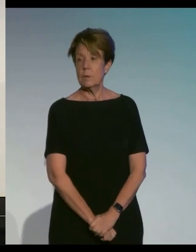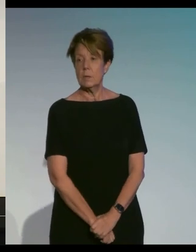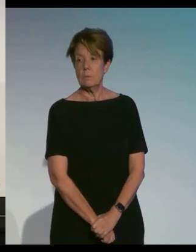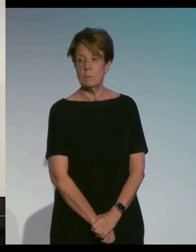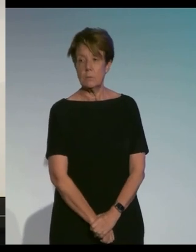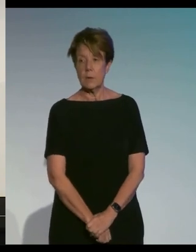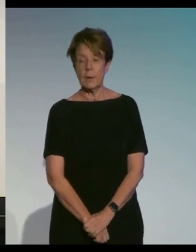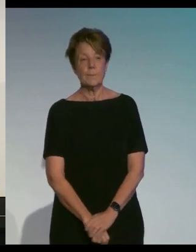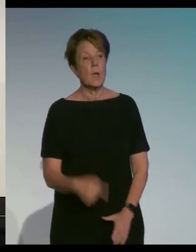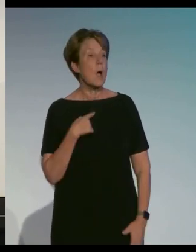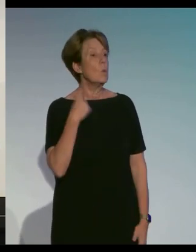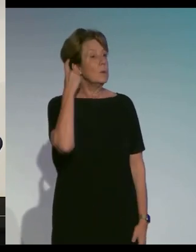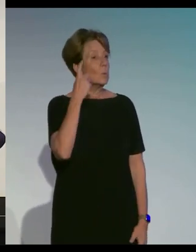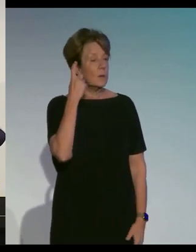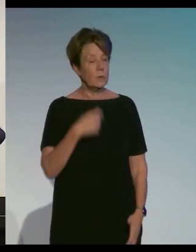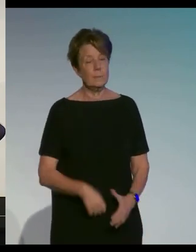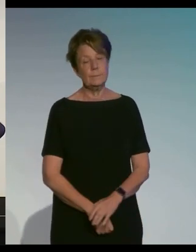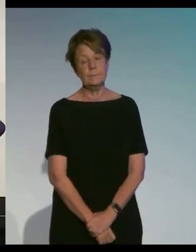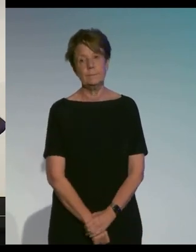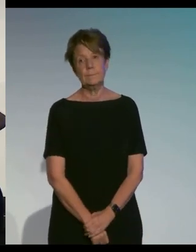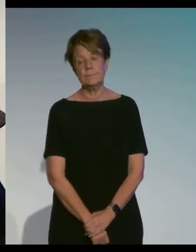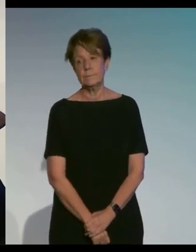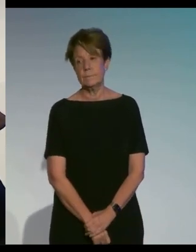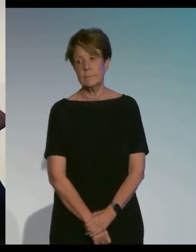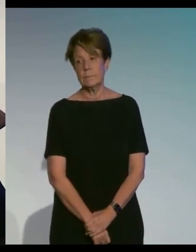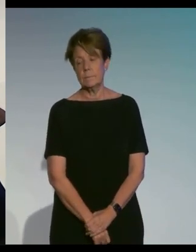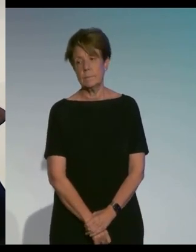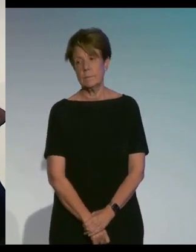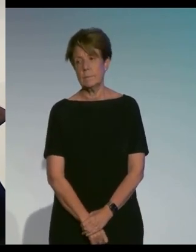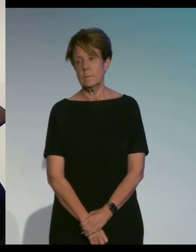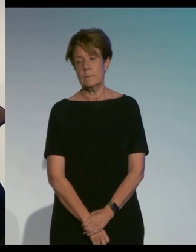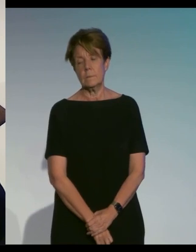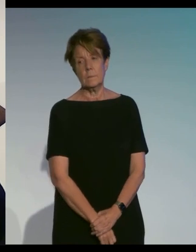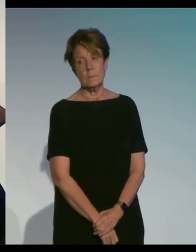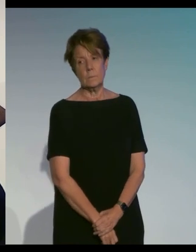I was wondering of the